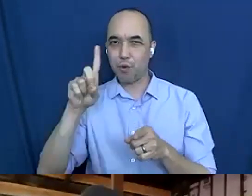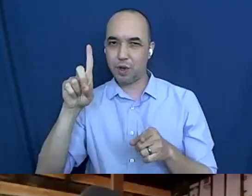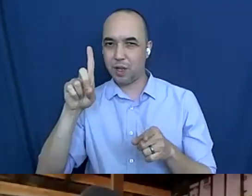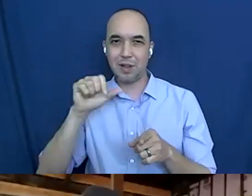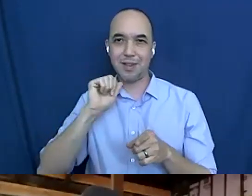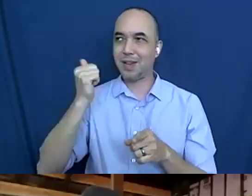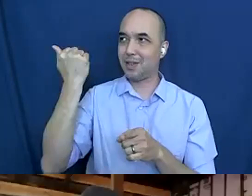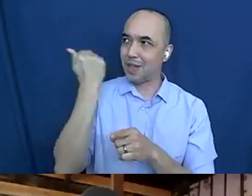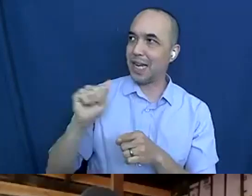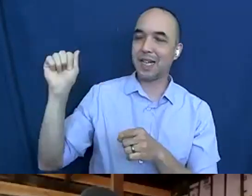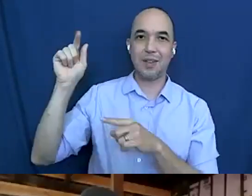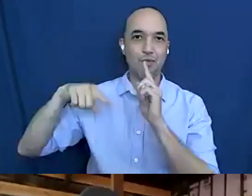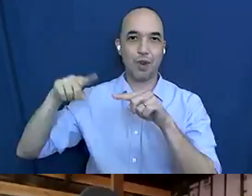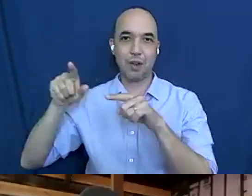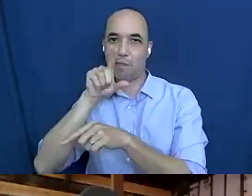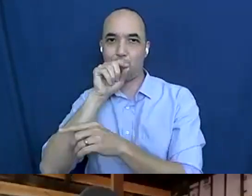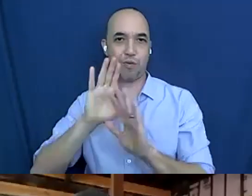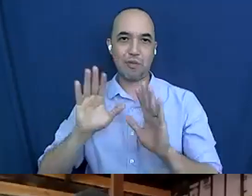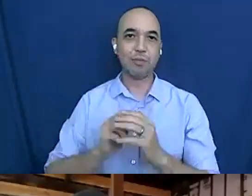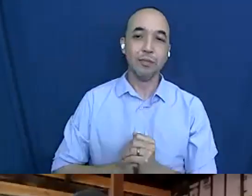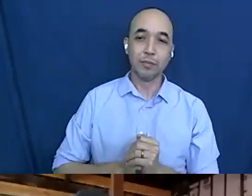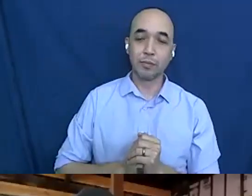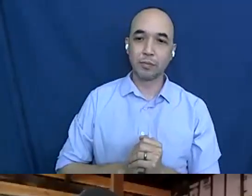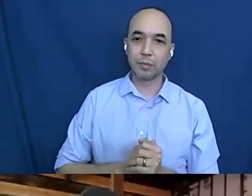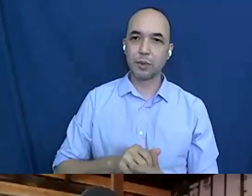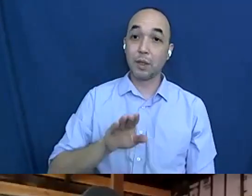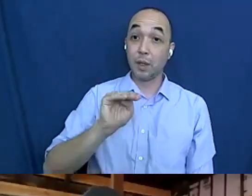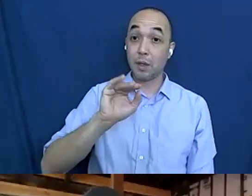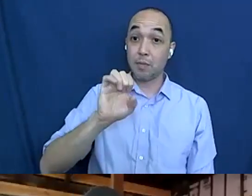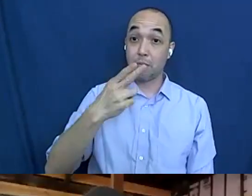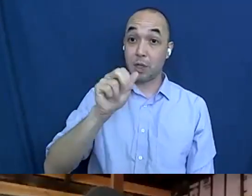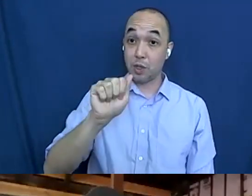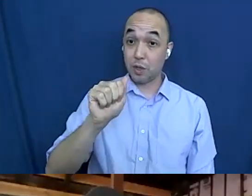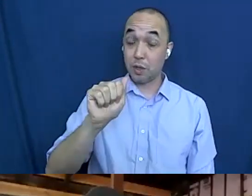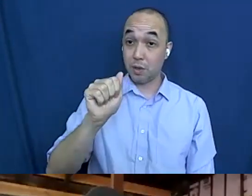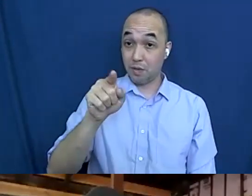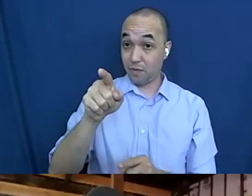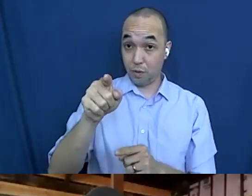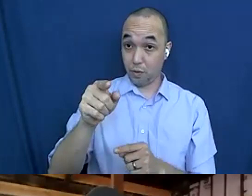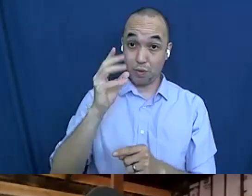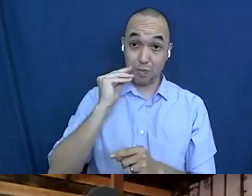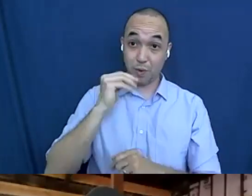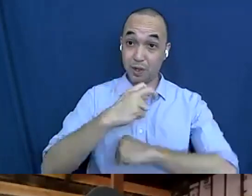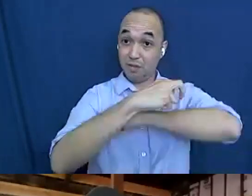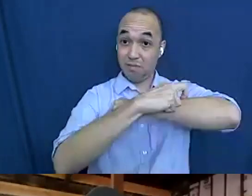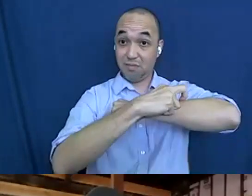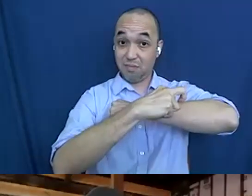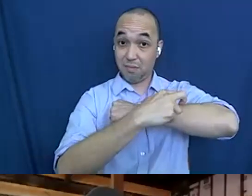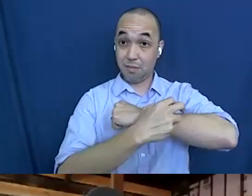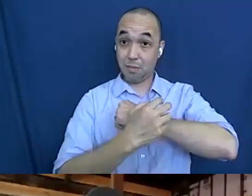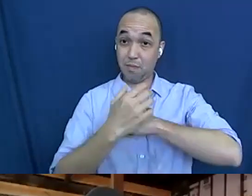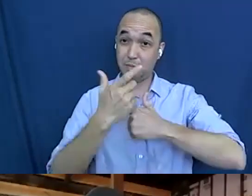hunt. Wow. Misha, have you ever held a large bird like this? I